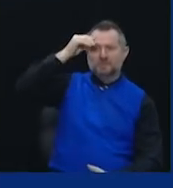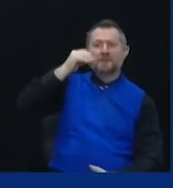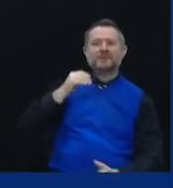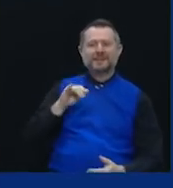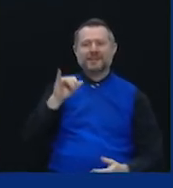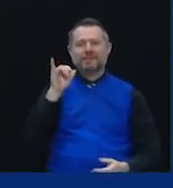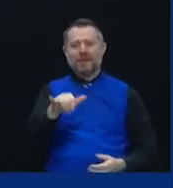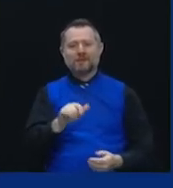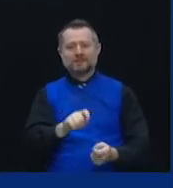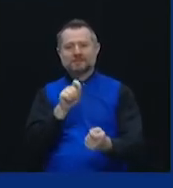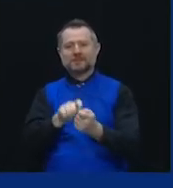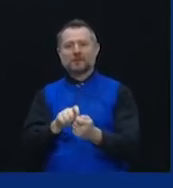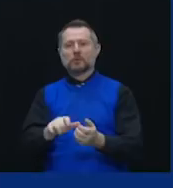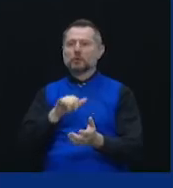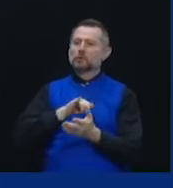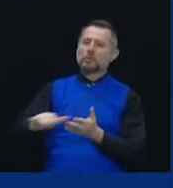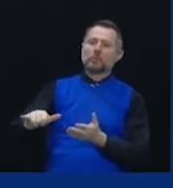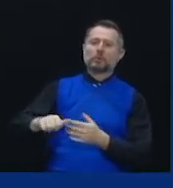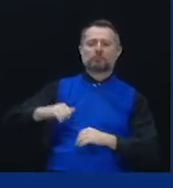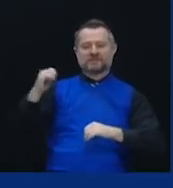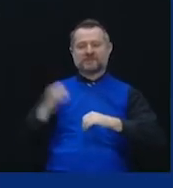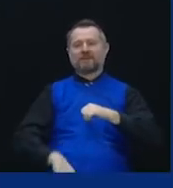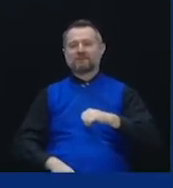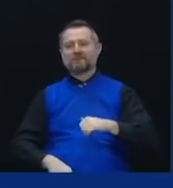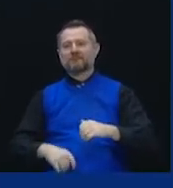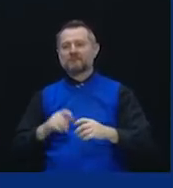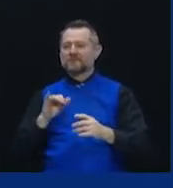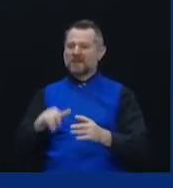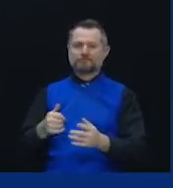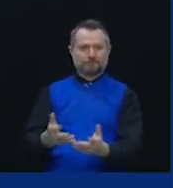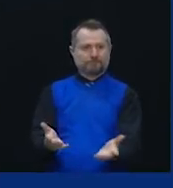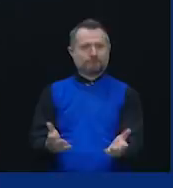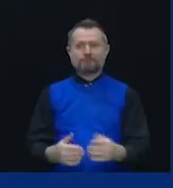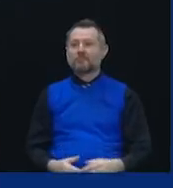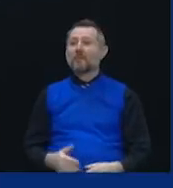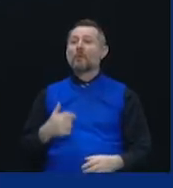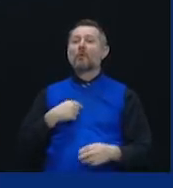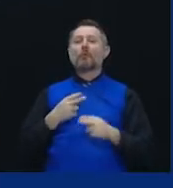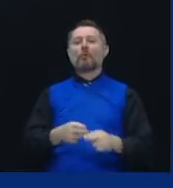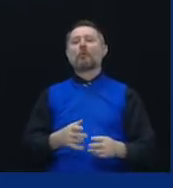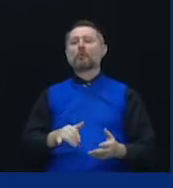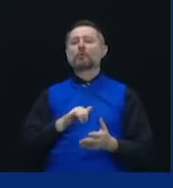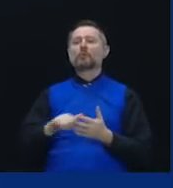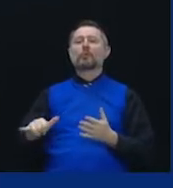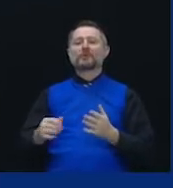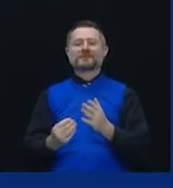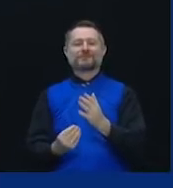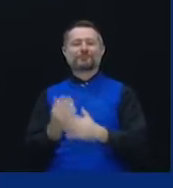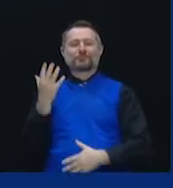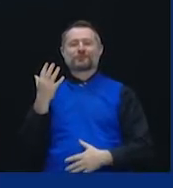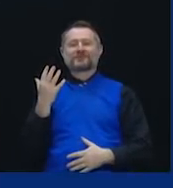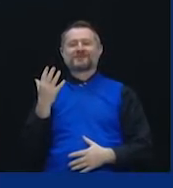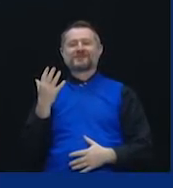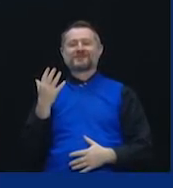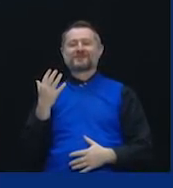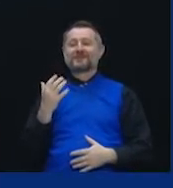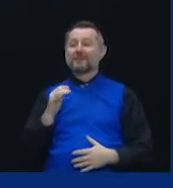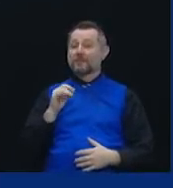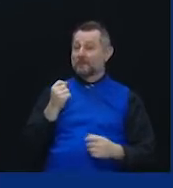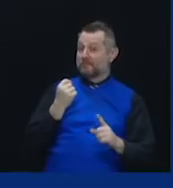New York Tough means. And that will be the New York spring. But we're not there